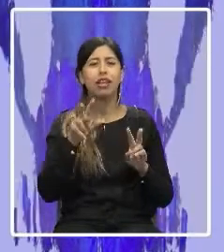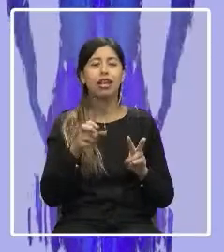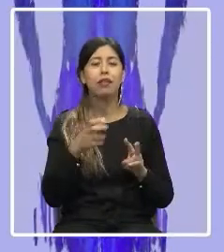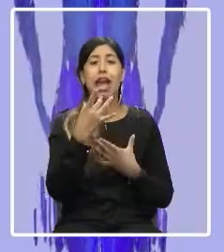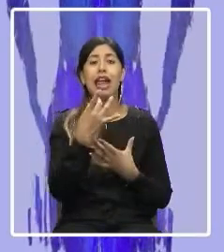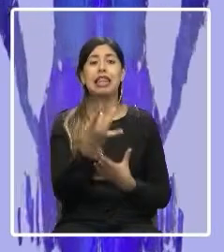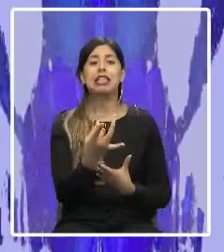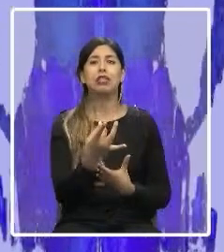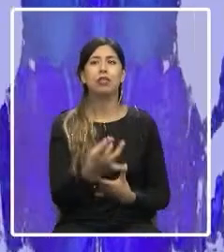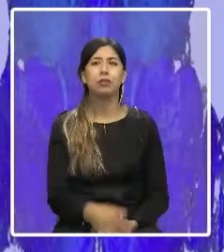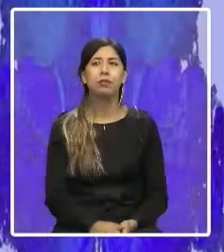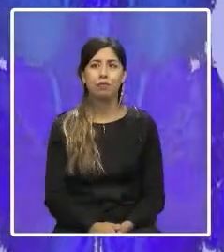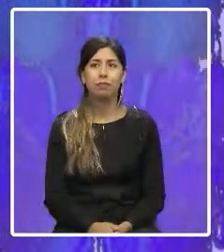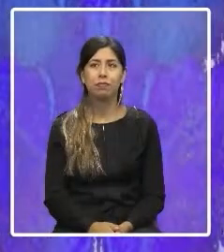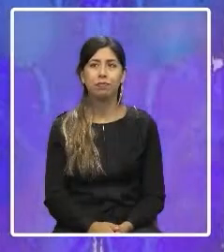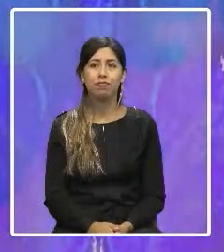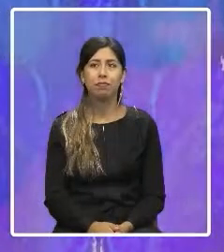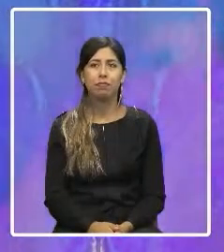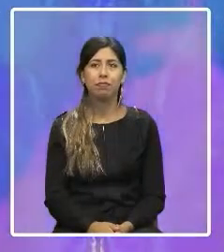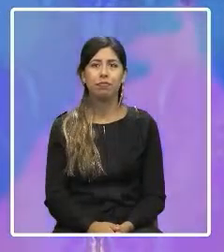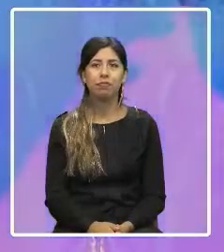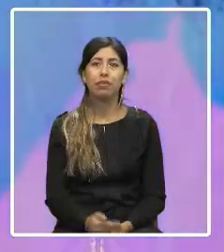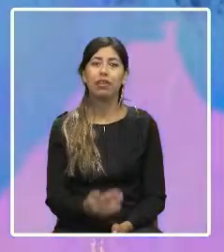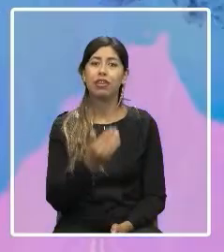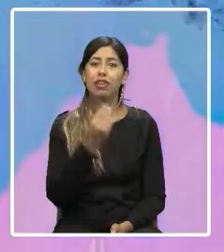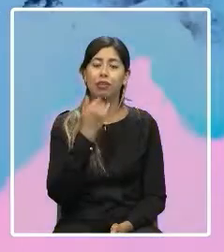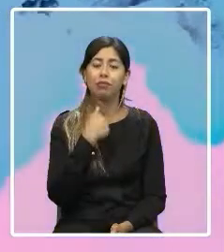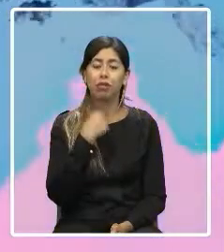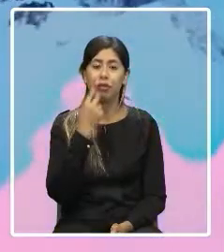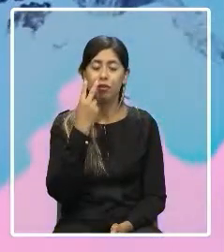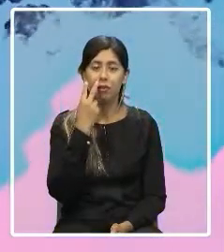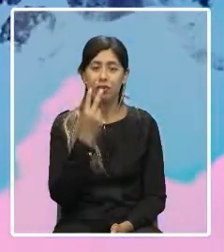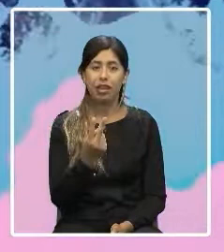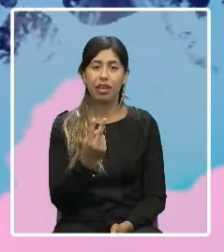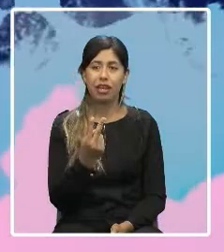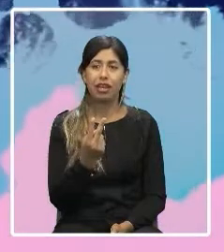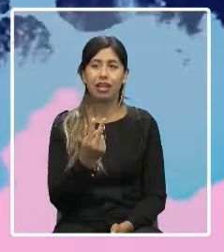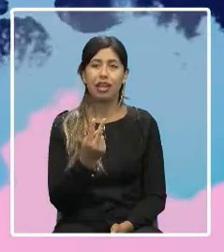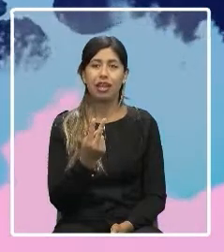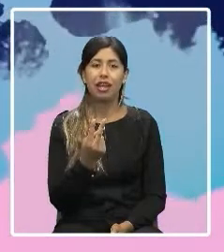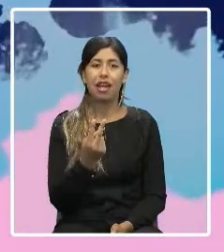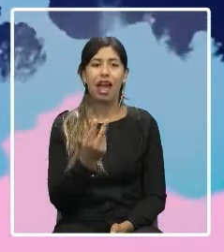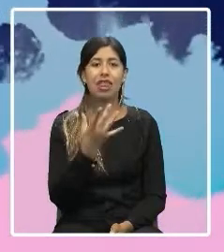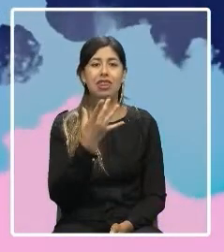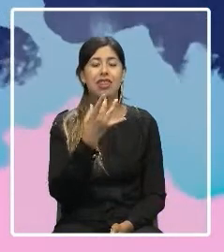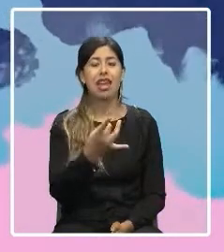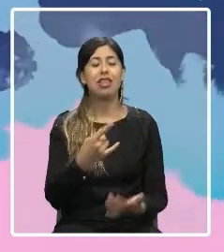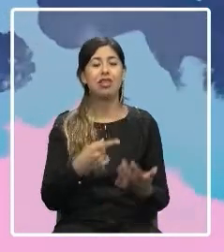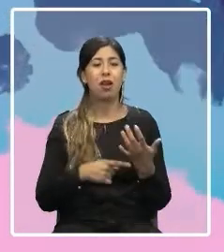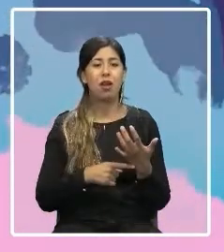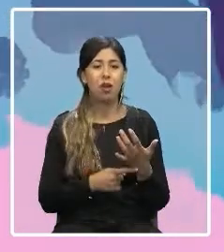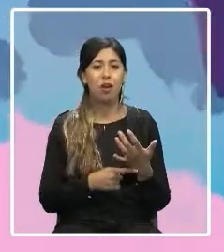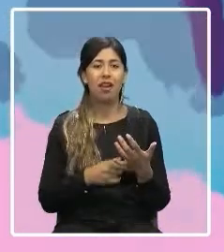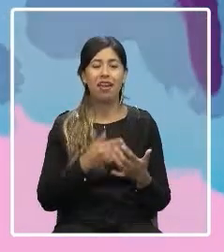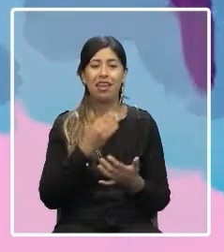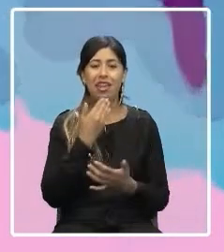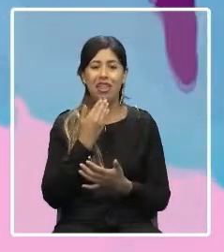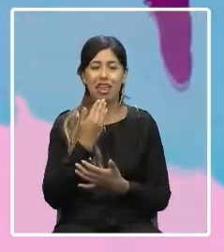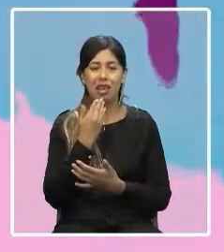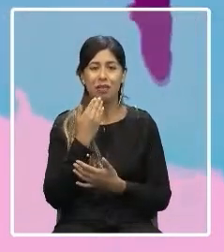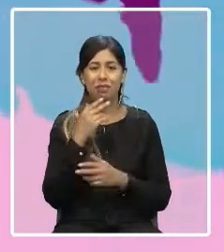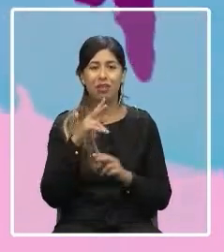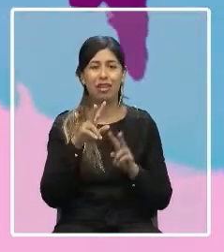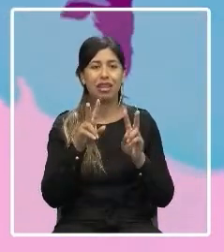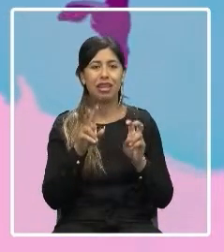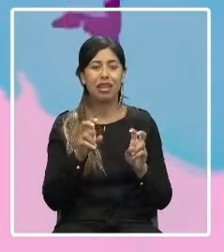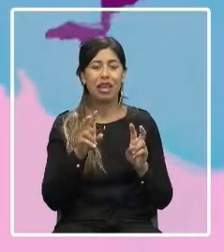also what I call these technological addictions. I briefly want to talk about some of the generic risk factors for online addictions and what makes